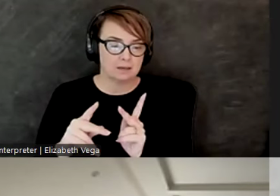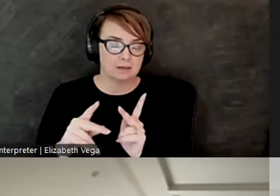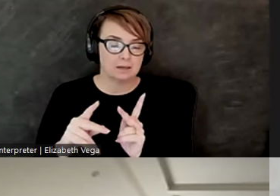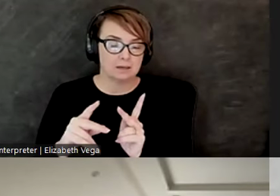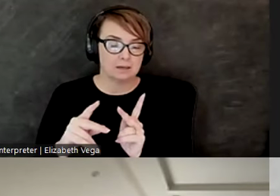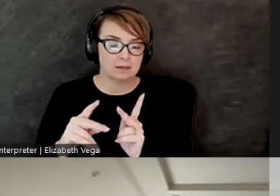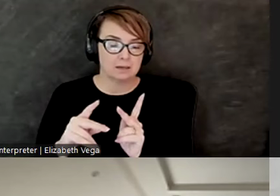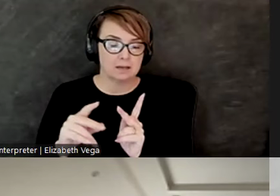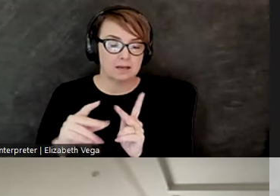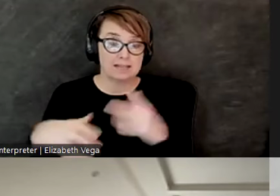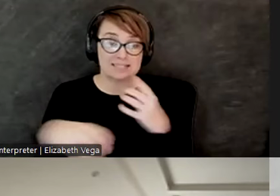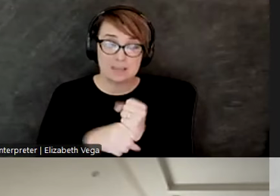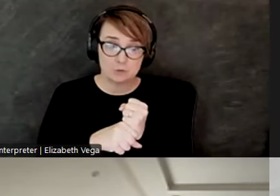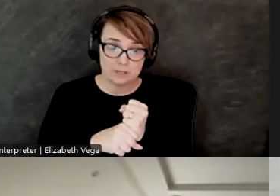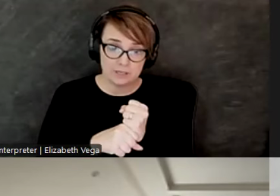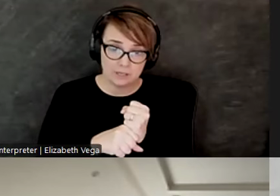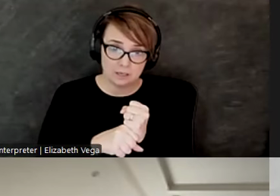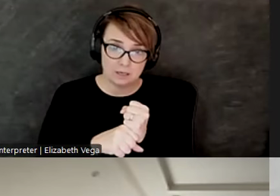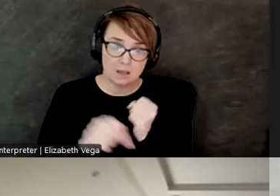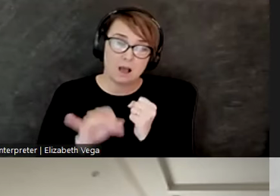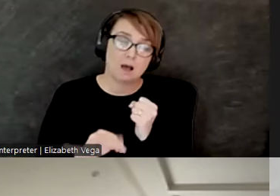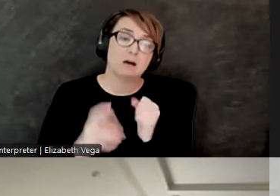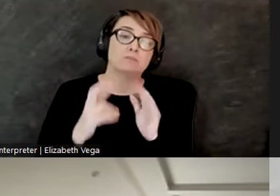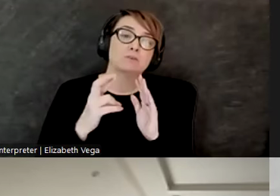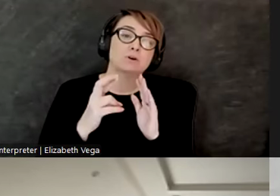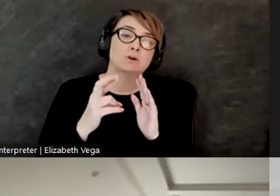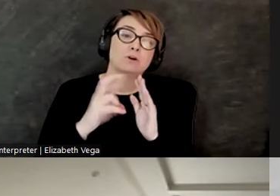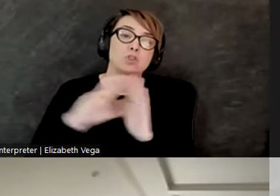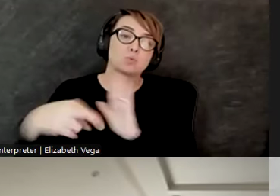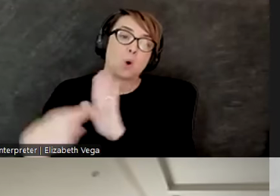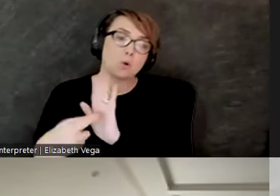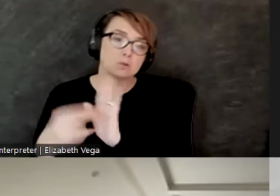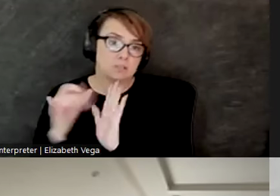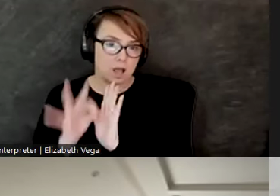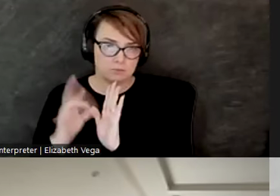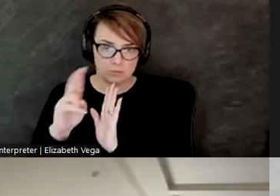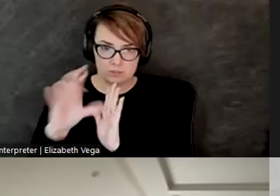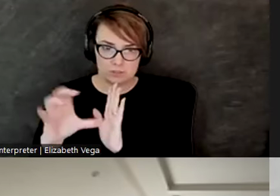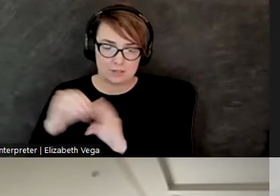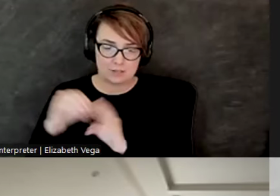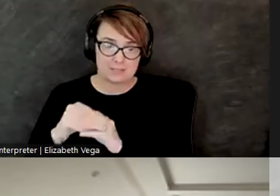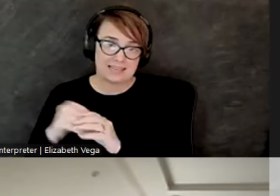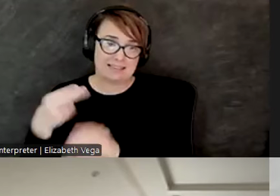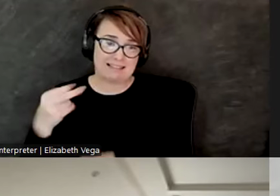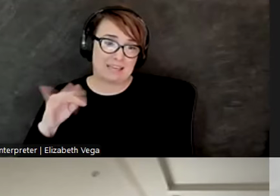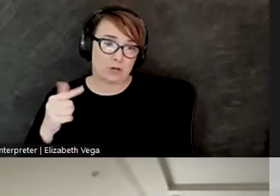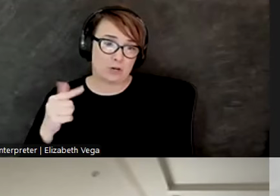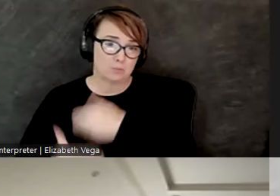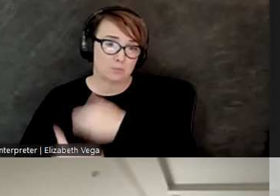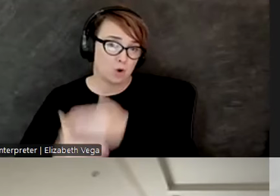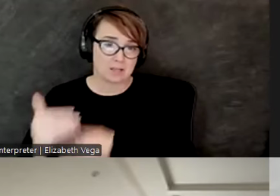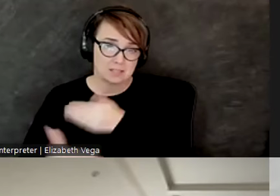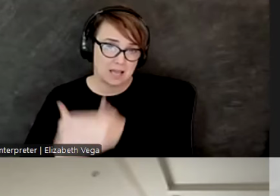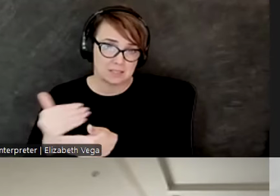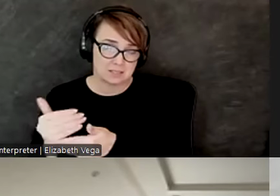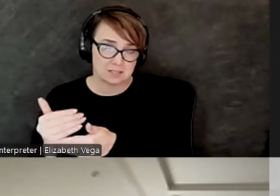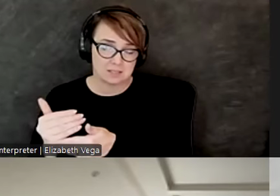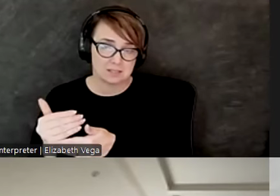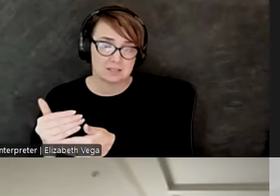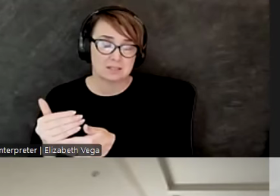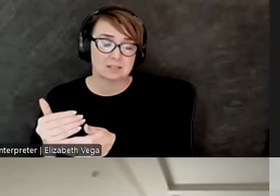a summary of the roles of regional centers in the hearing process as set